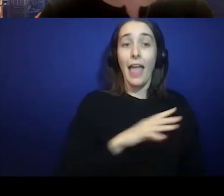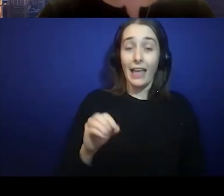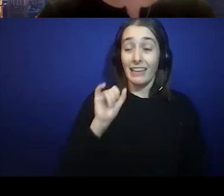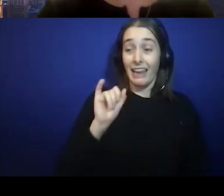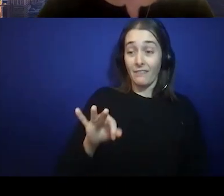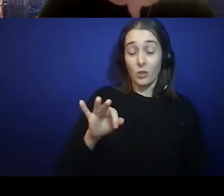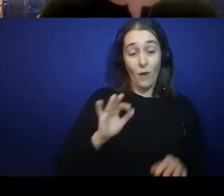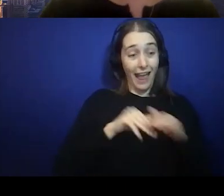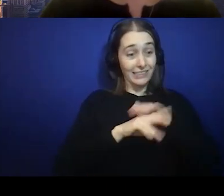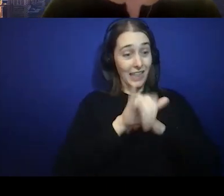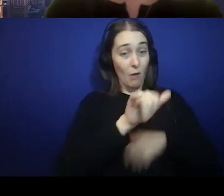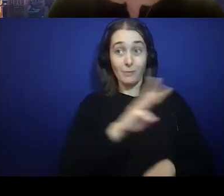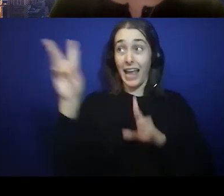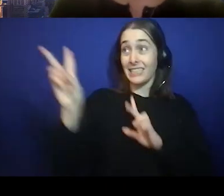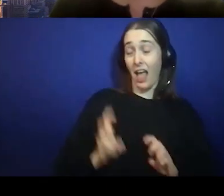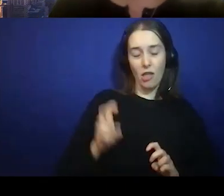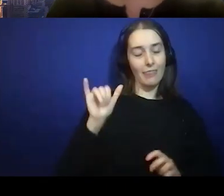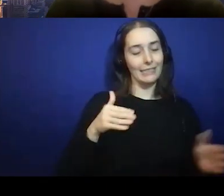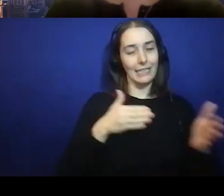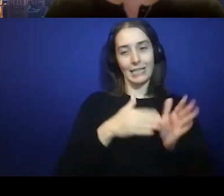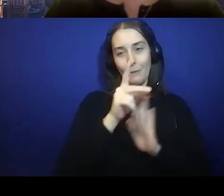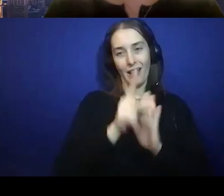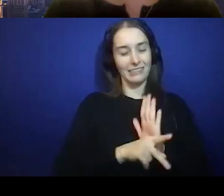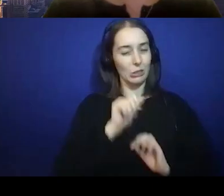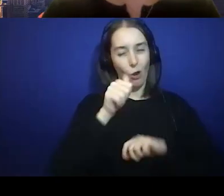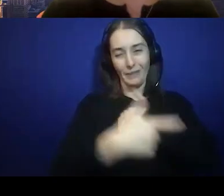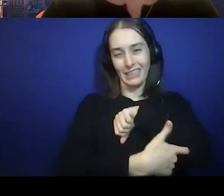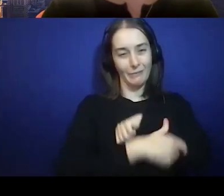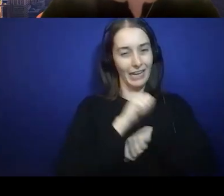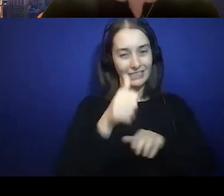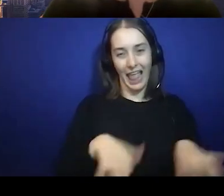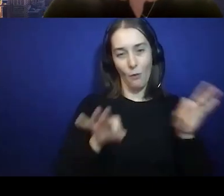these sites. So just don't even be tempted, not worth it.